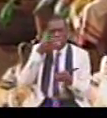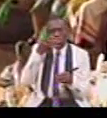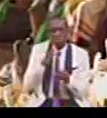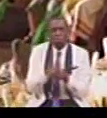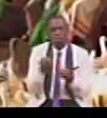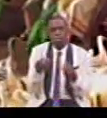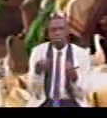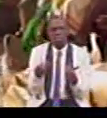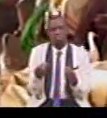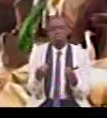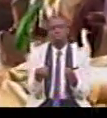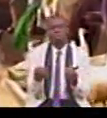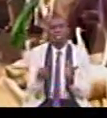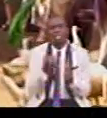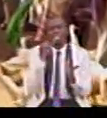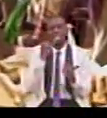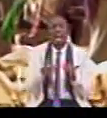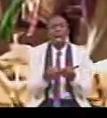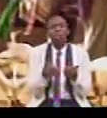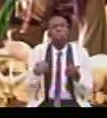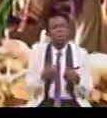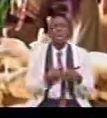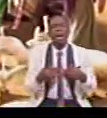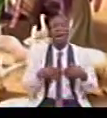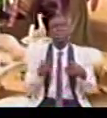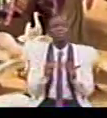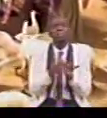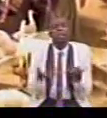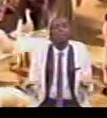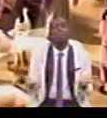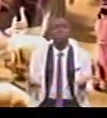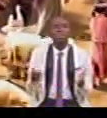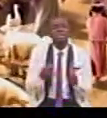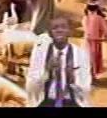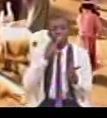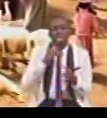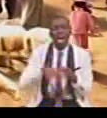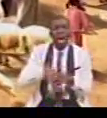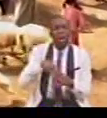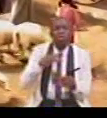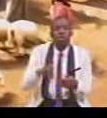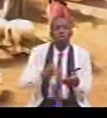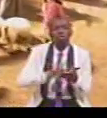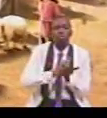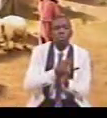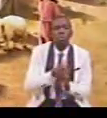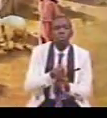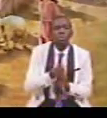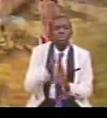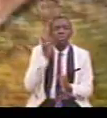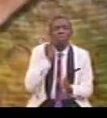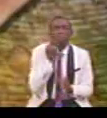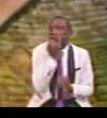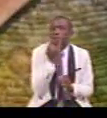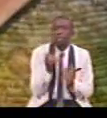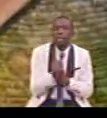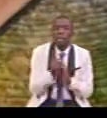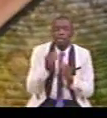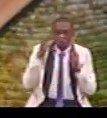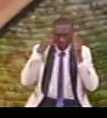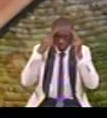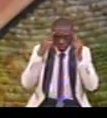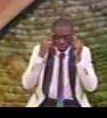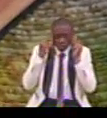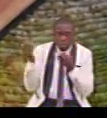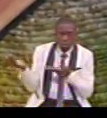of those Israelites that Moses brought to the land of Canaan is out of them we have